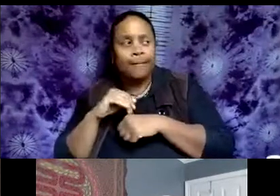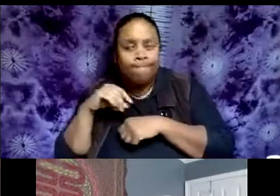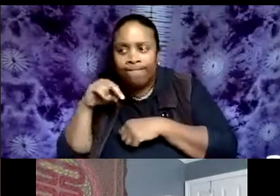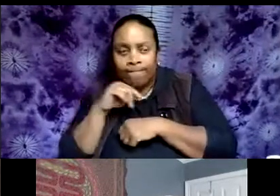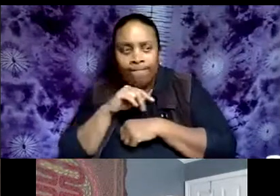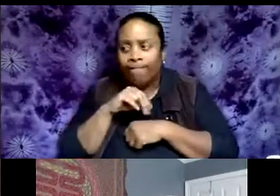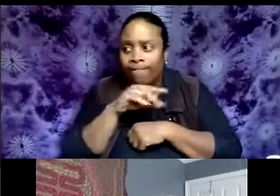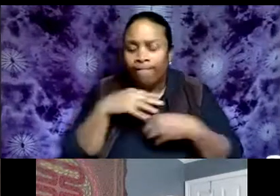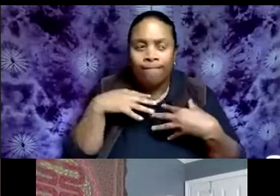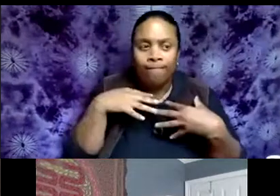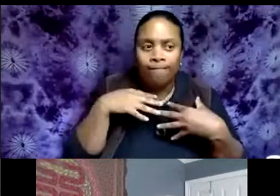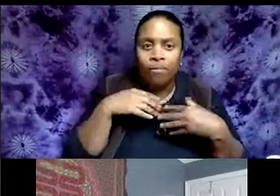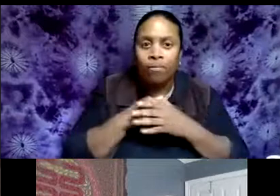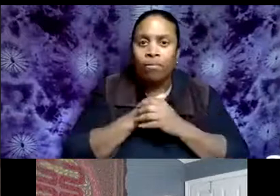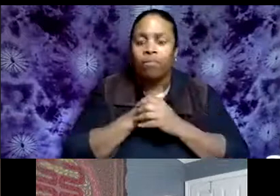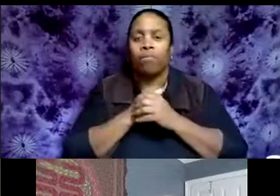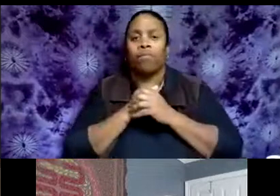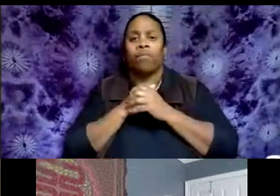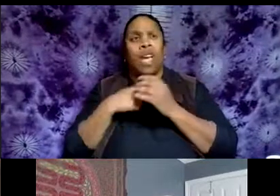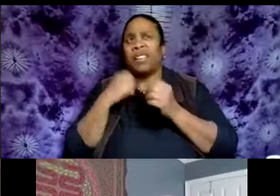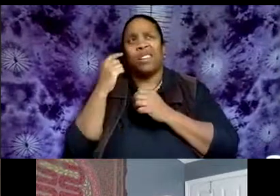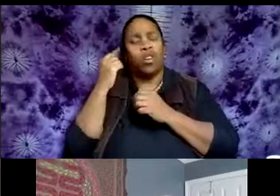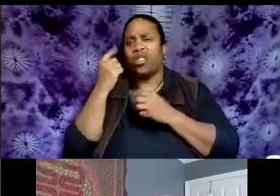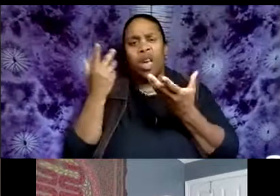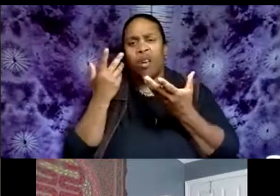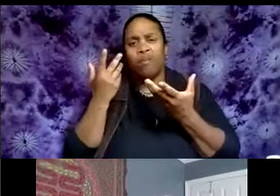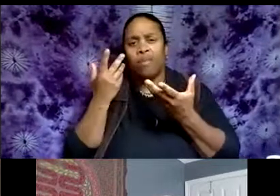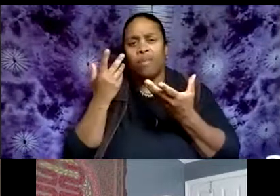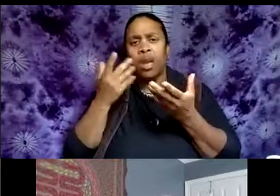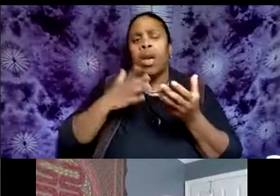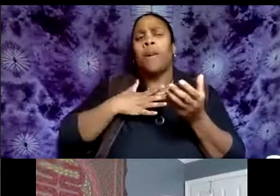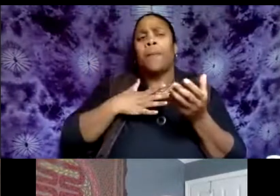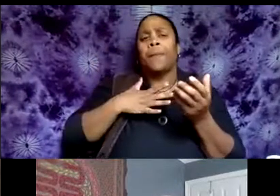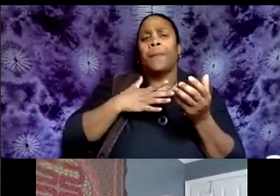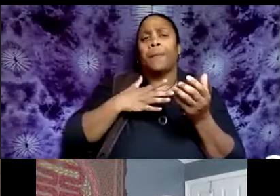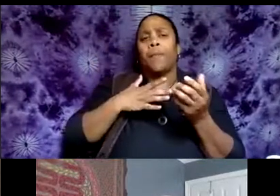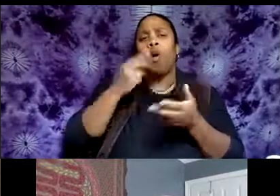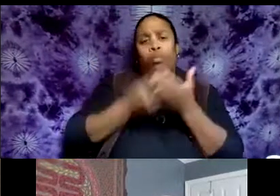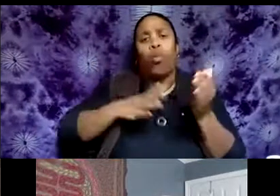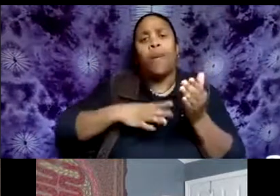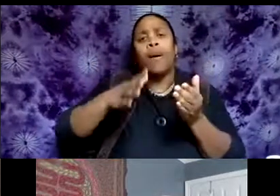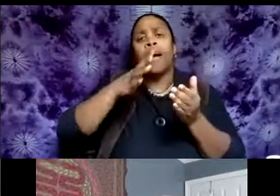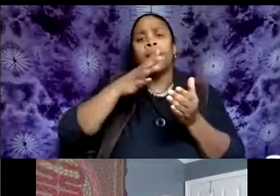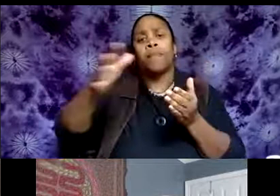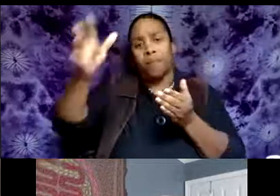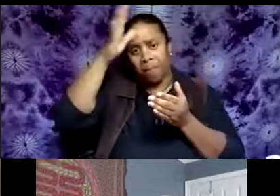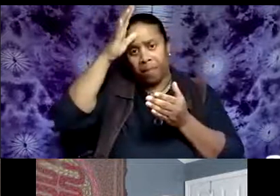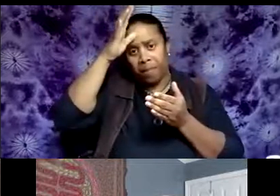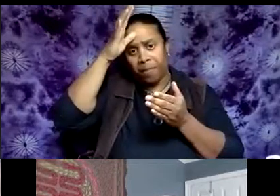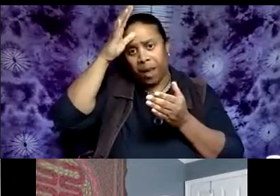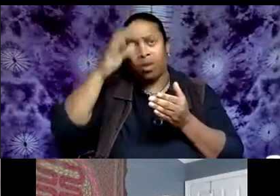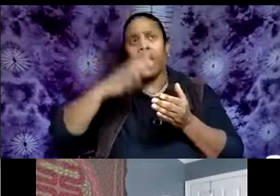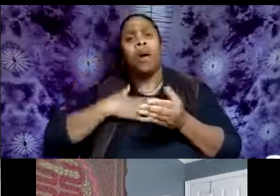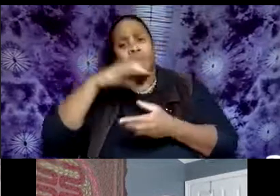I didn't understand what was going on. My sister was, between my parents, both of my parents, my sister was always the favored one. And I was